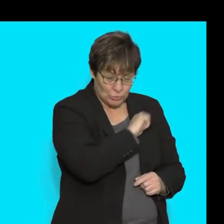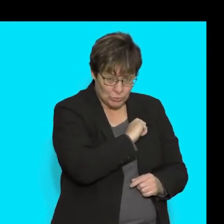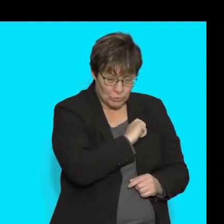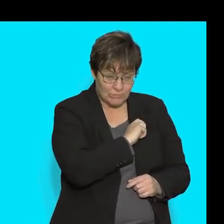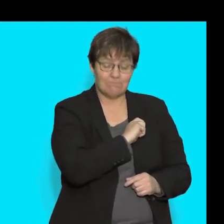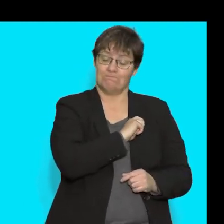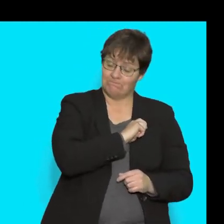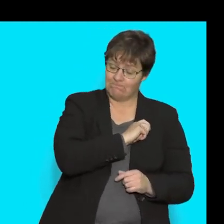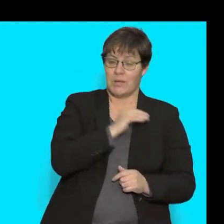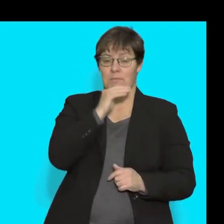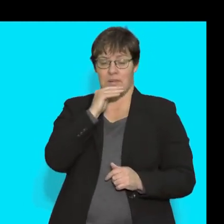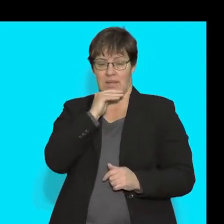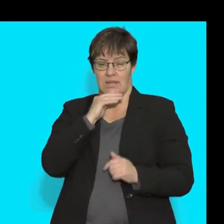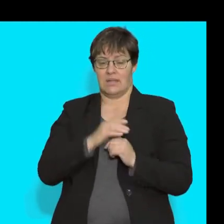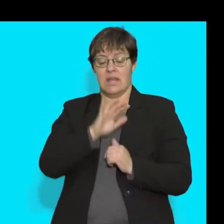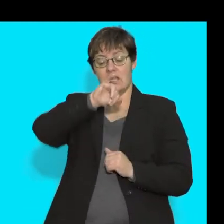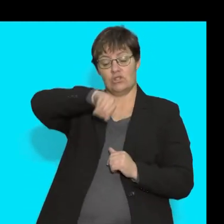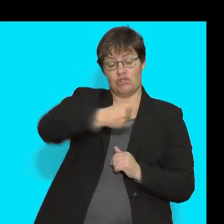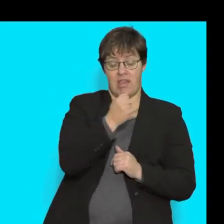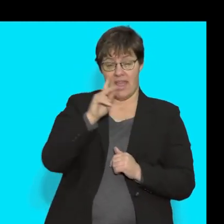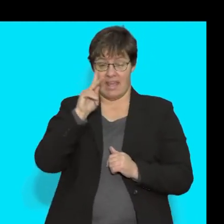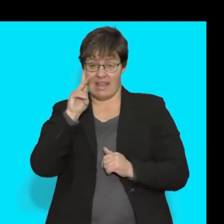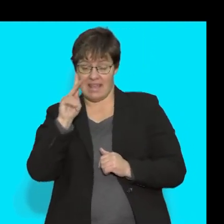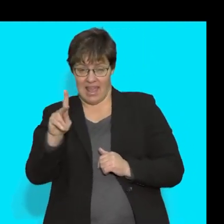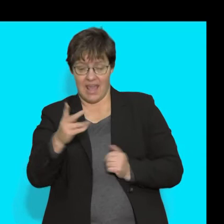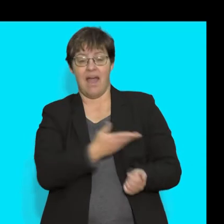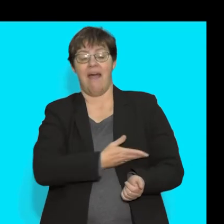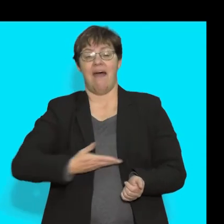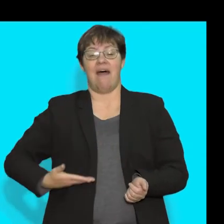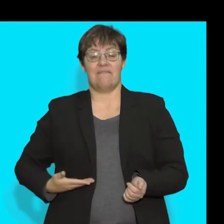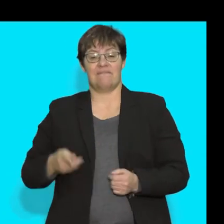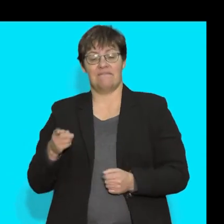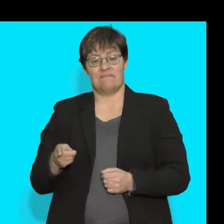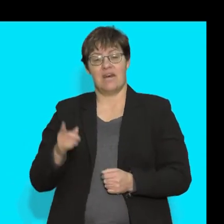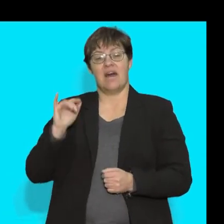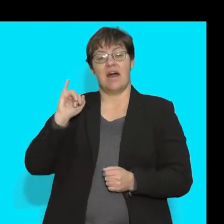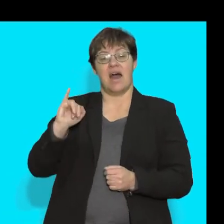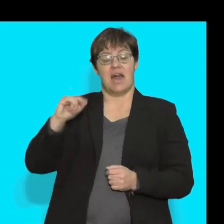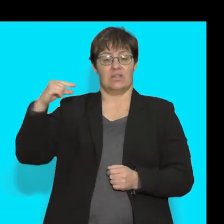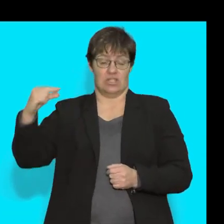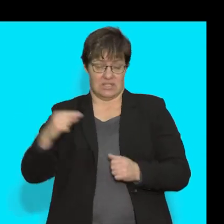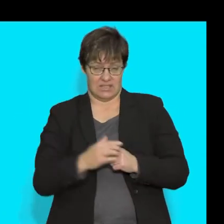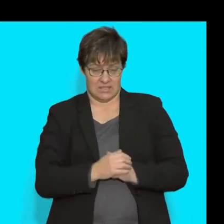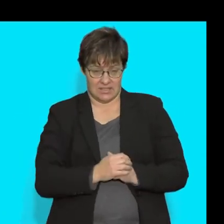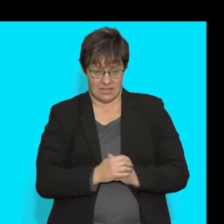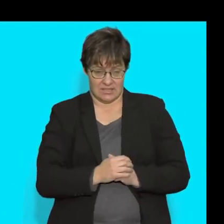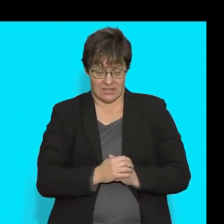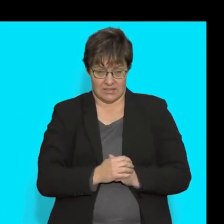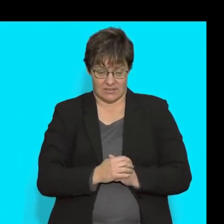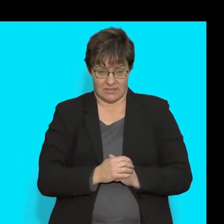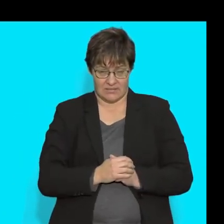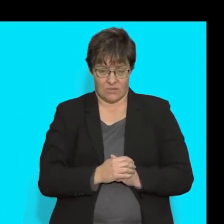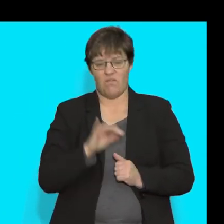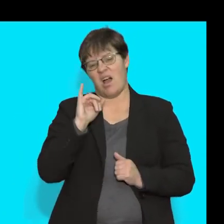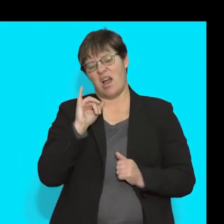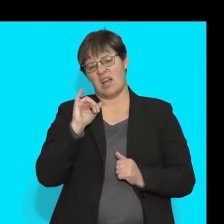it then means that Jk is half of Ig, right? Or